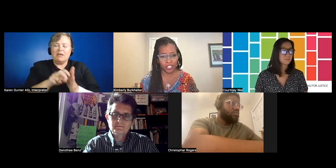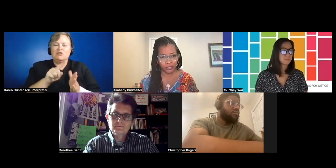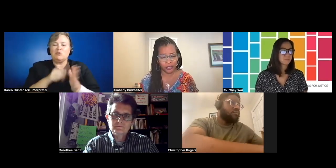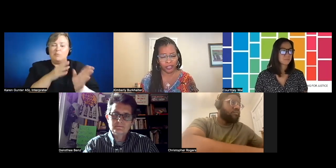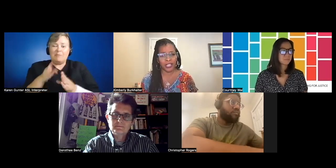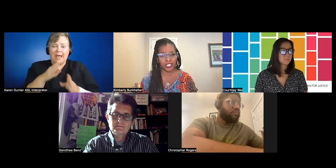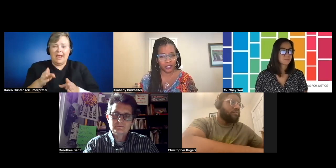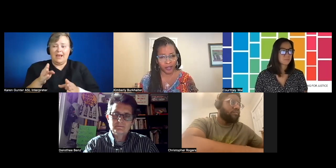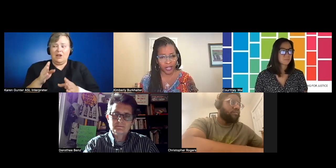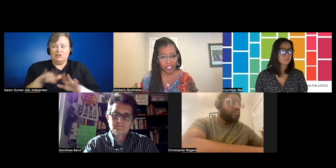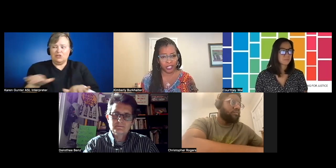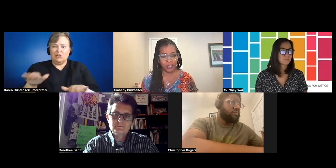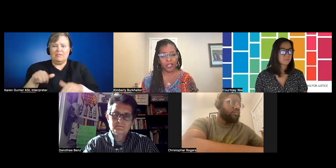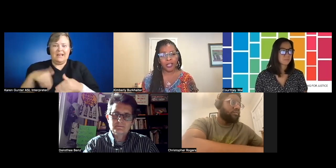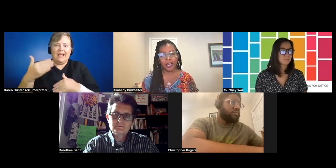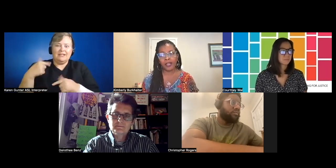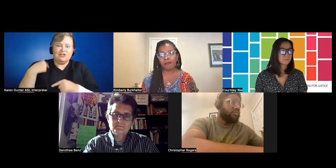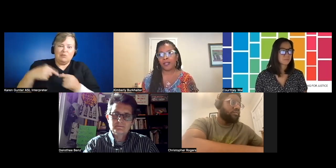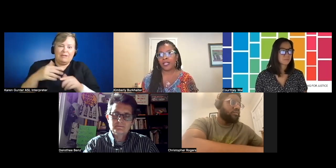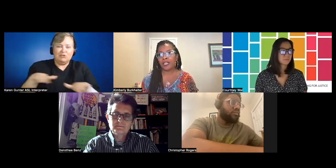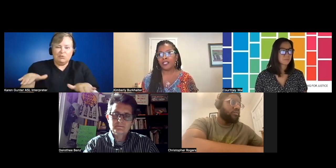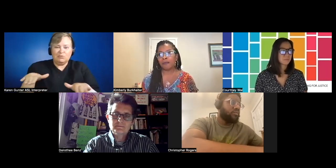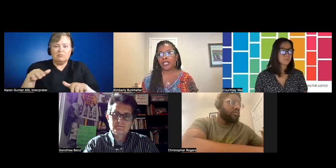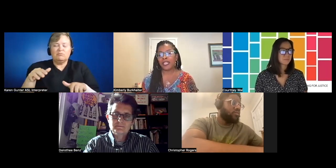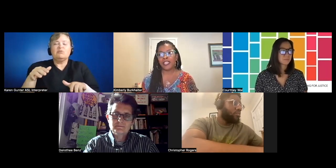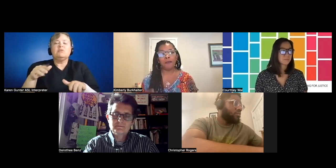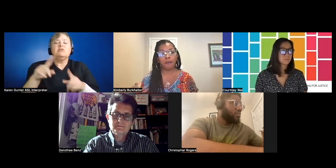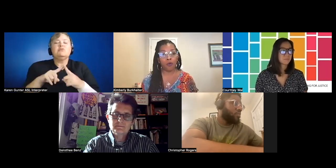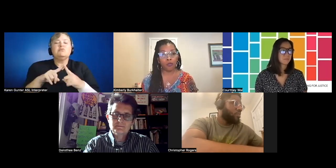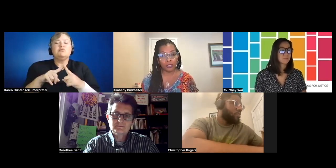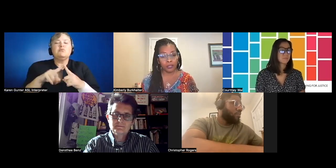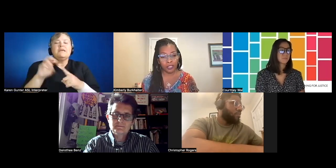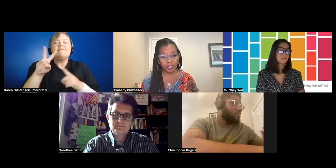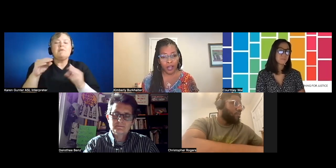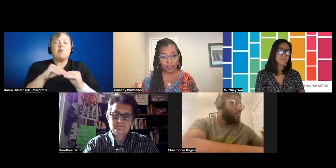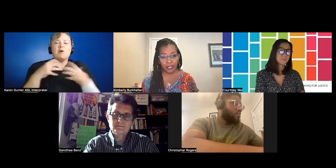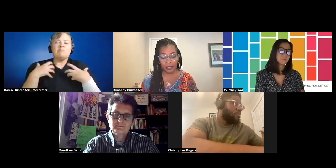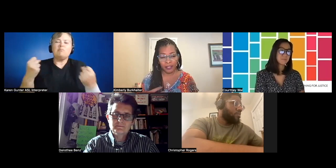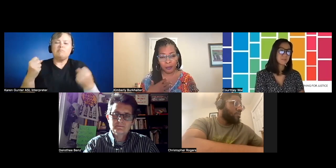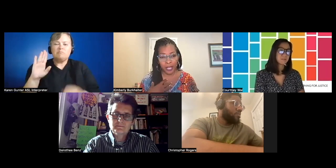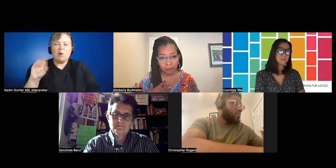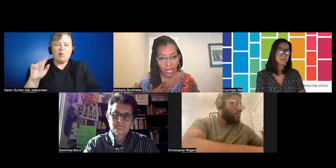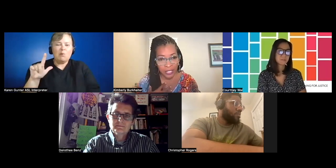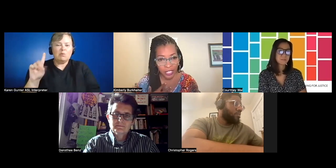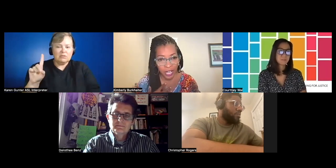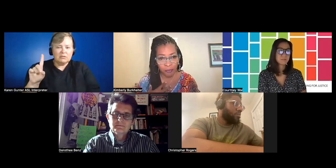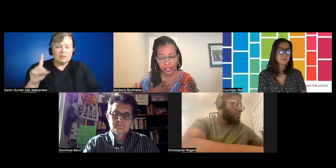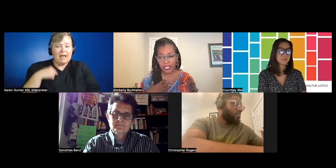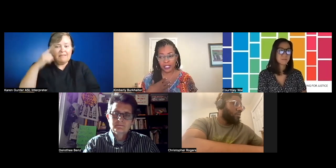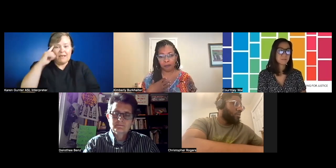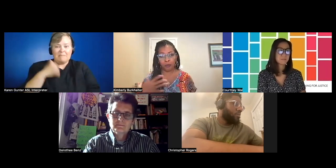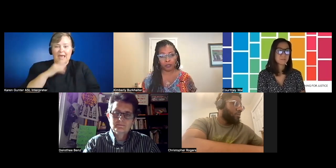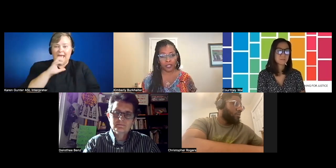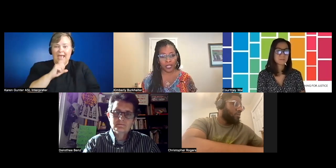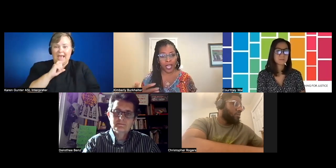our children, the next generation, to be even bolder. You know, I think about my age now, almost